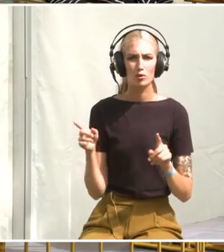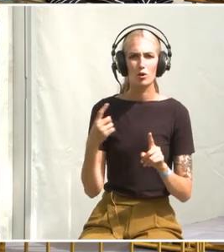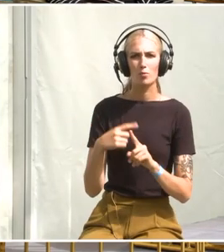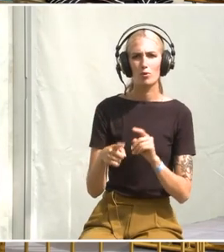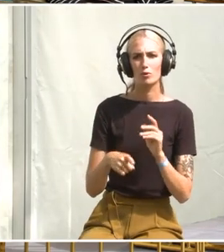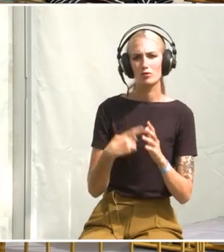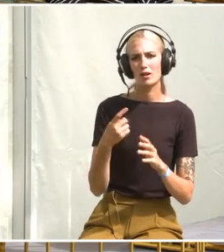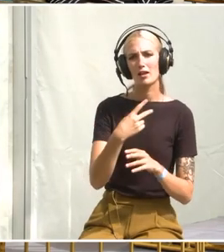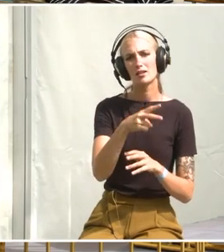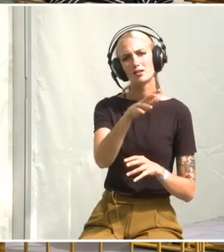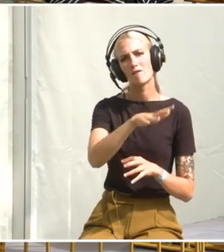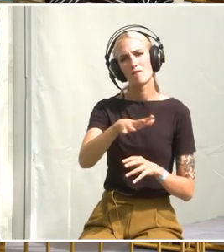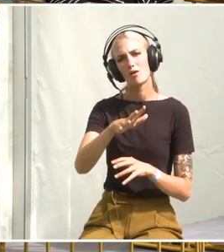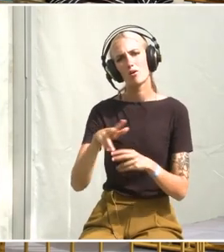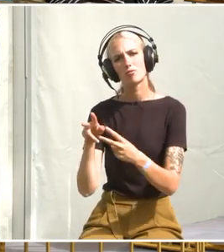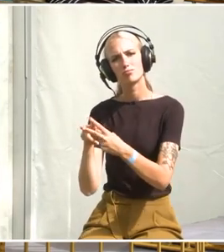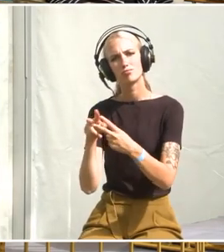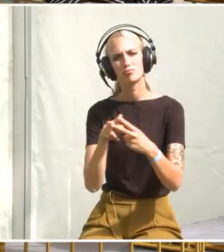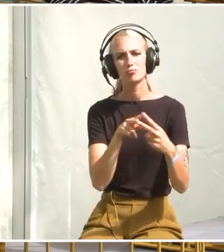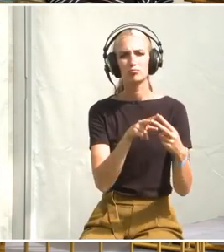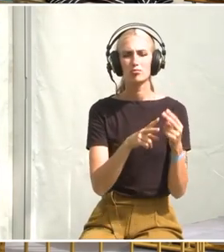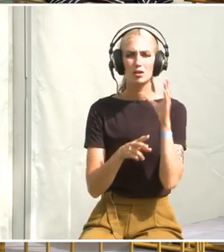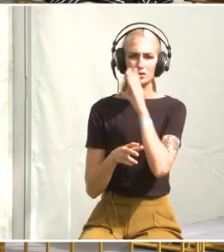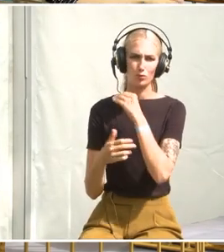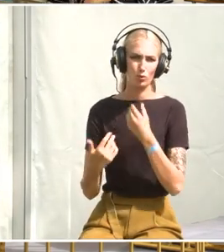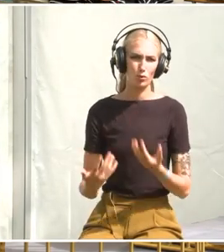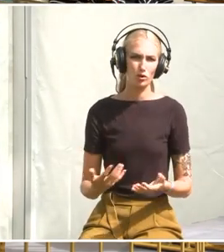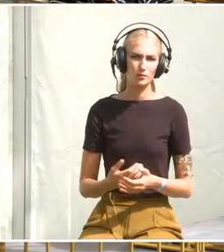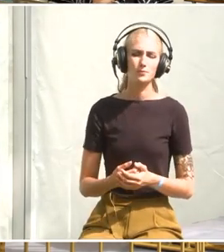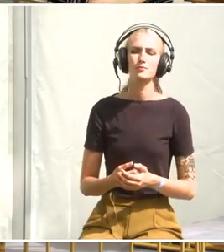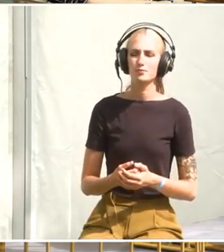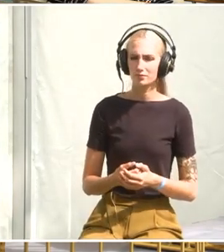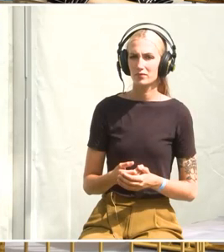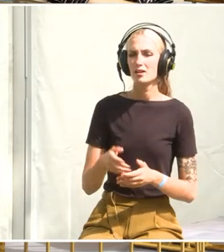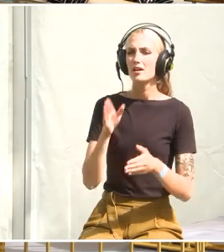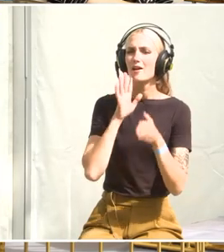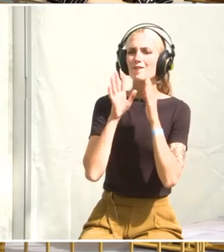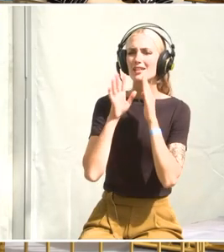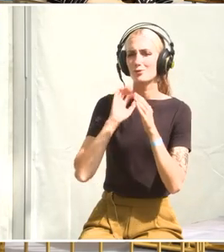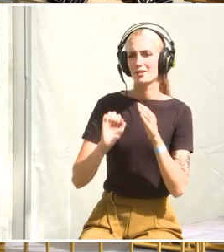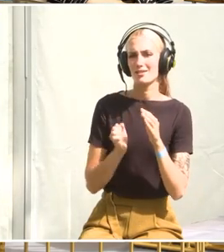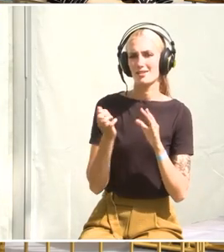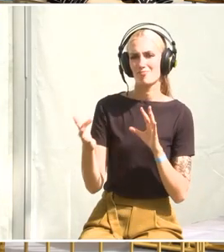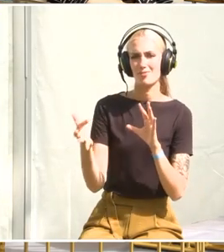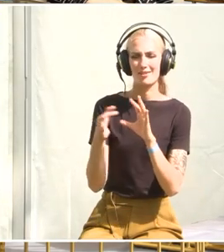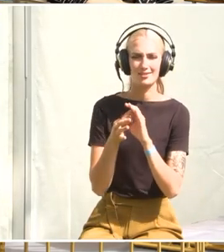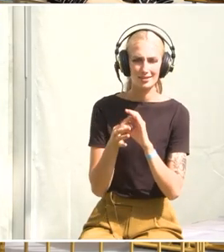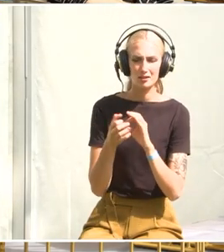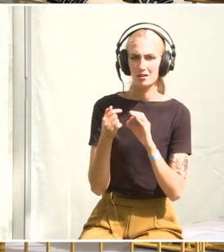of course. Yeah, we are also Facebook friends, and I was really amazed when